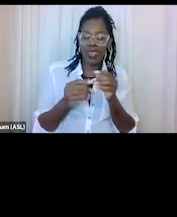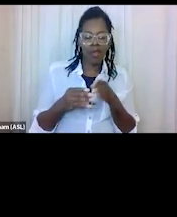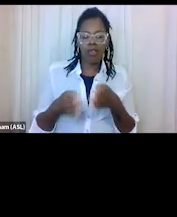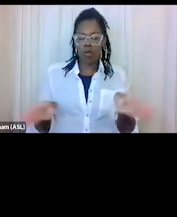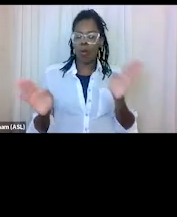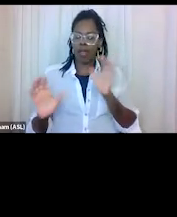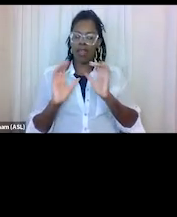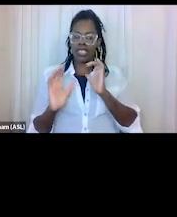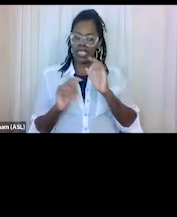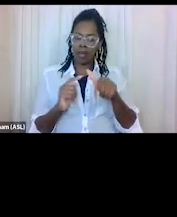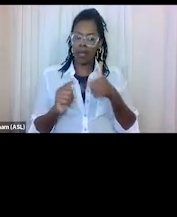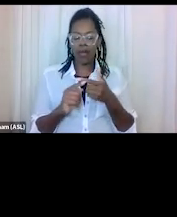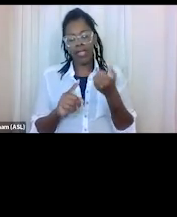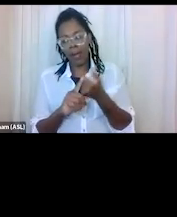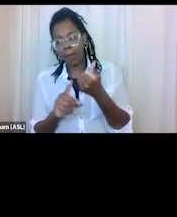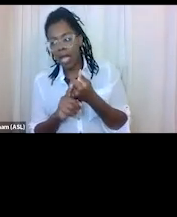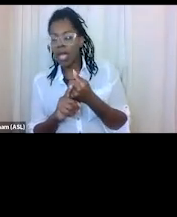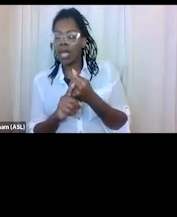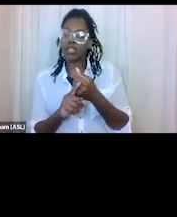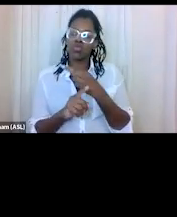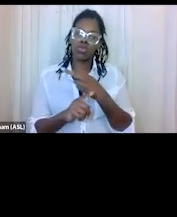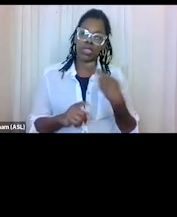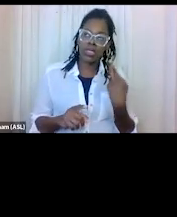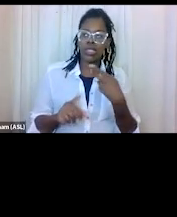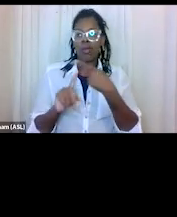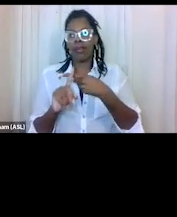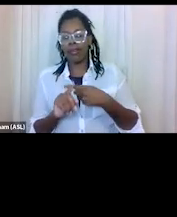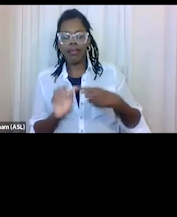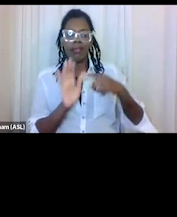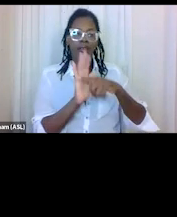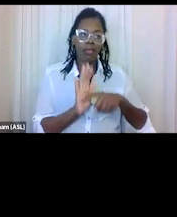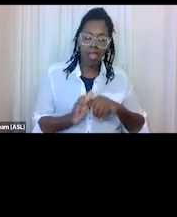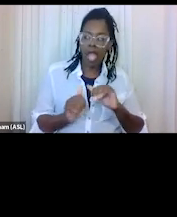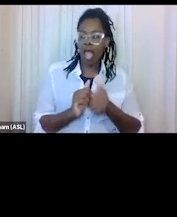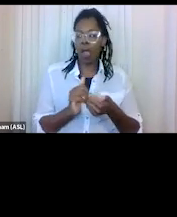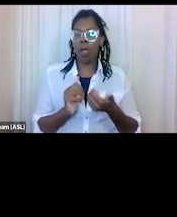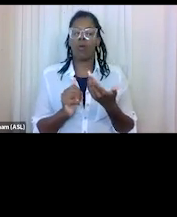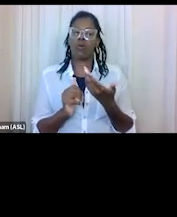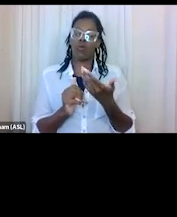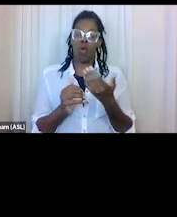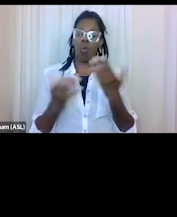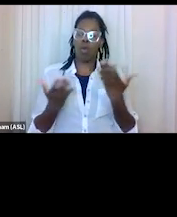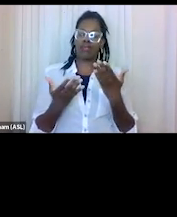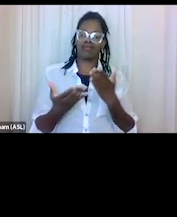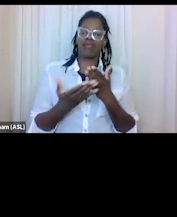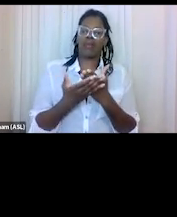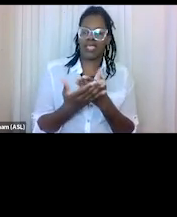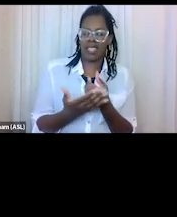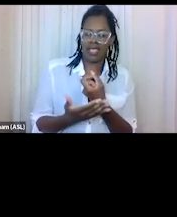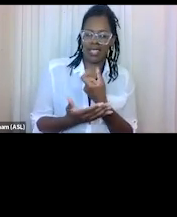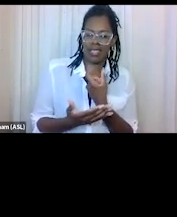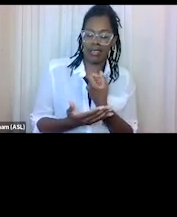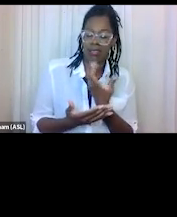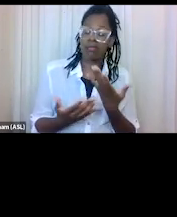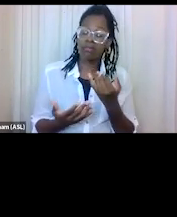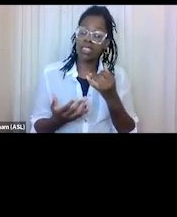about, you know, what are the impacts, what's, you know, getting in the way of being able to take this step, and being able to know that it's a choice and you